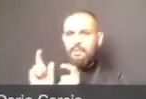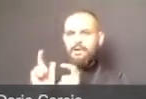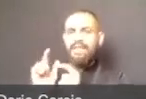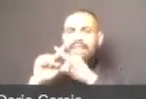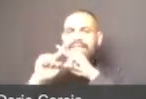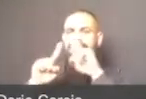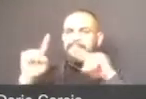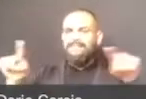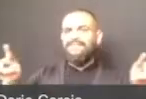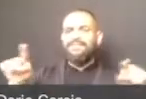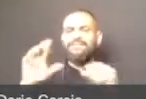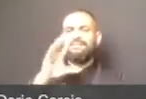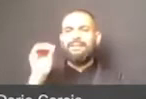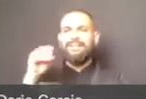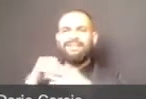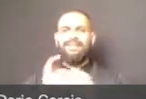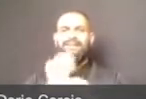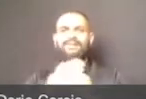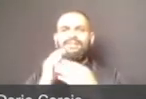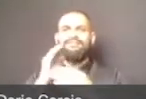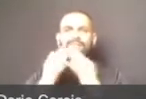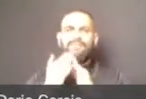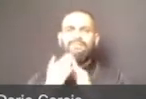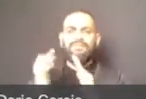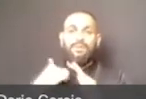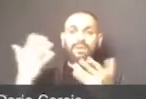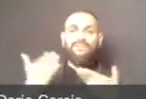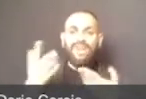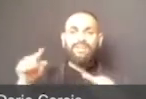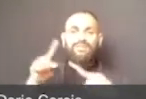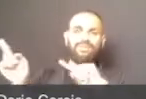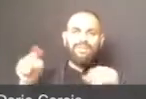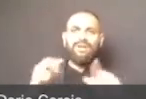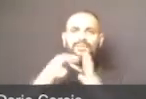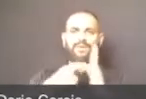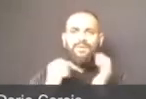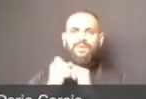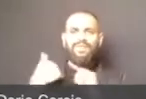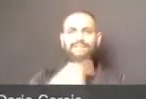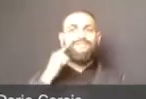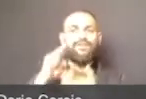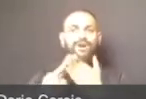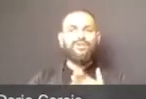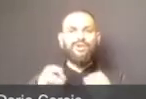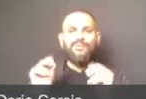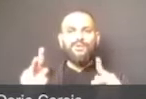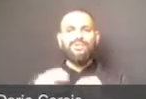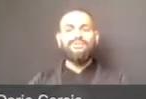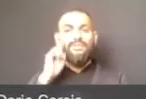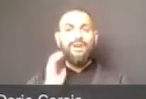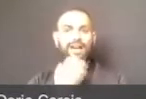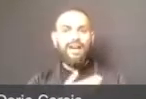in our community. We invite you to come register with us for future contracting opportunities. Para nuestros